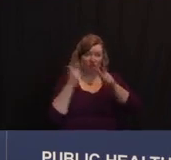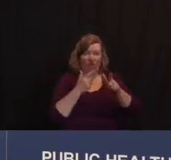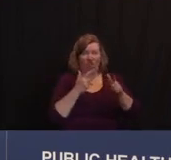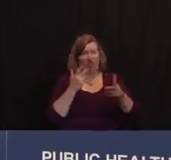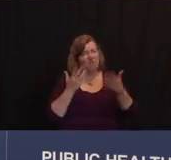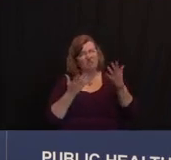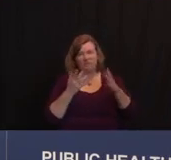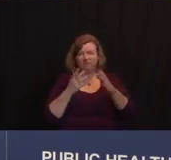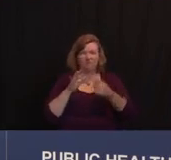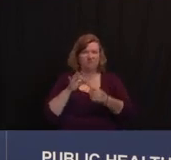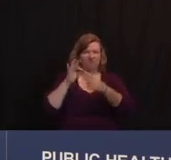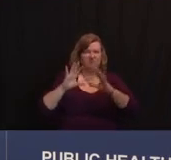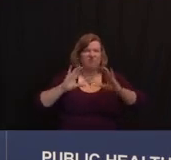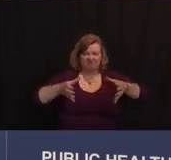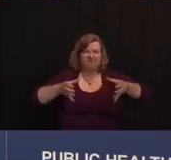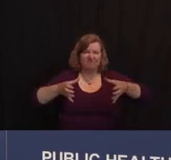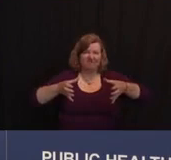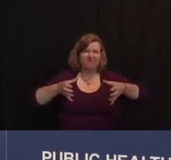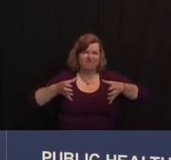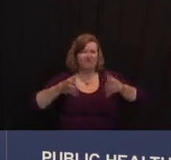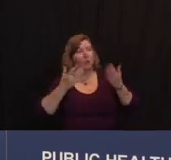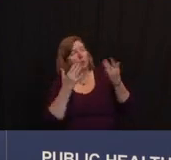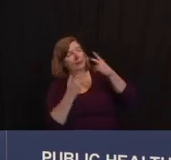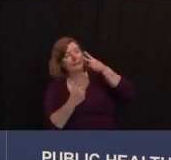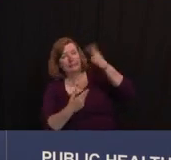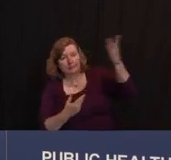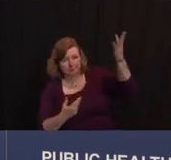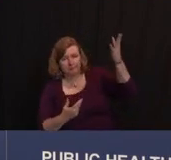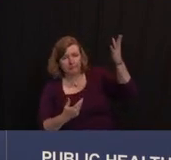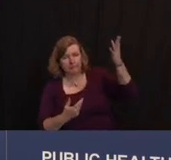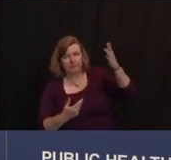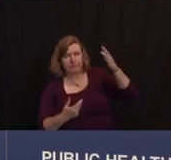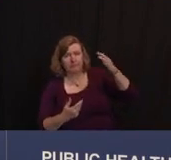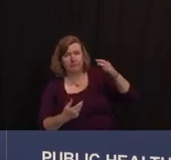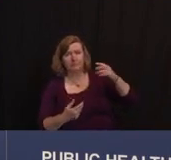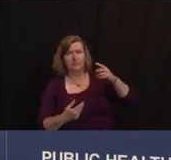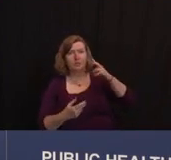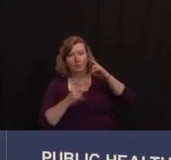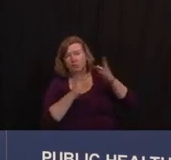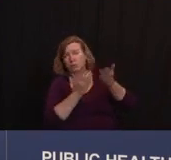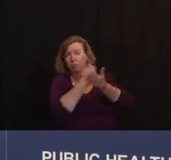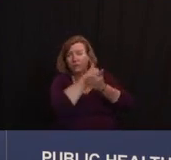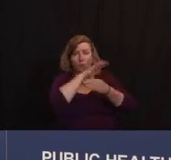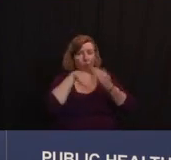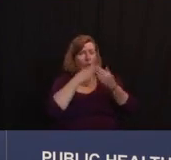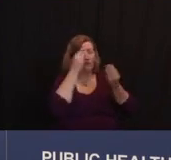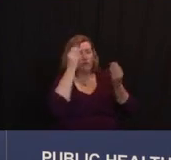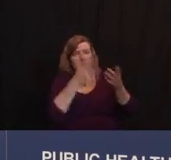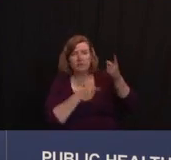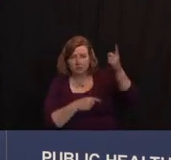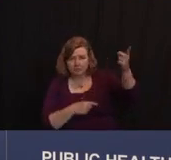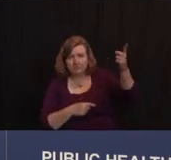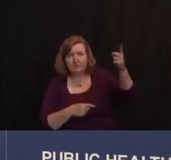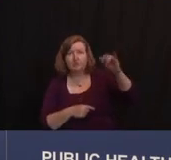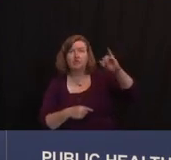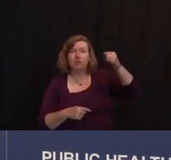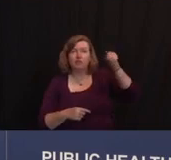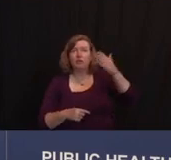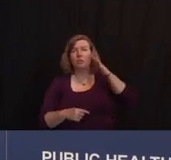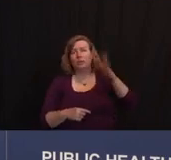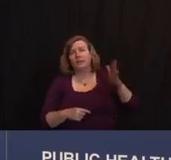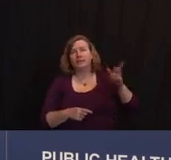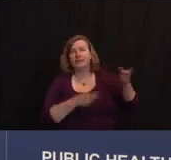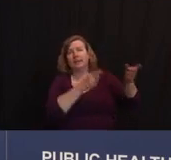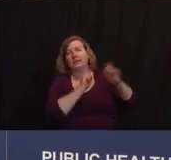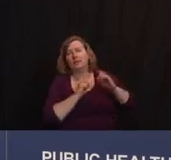do today at the ACIP is they're going to review all the data. The manufacturer will probably present the details of those 6 cases.